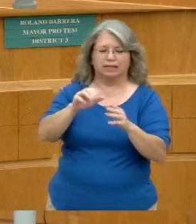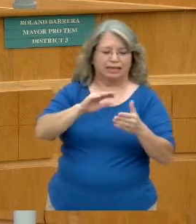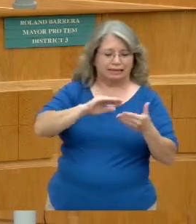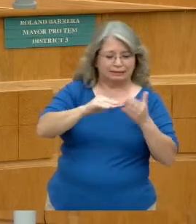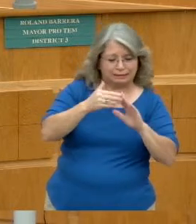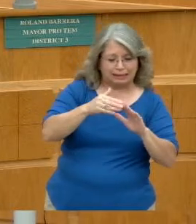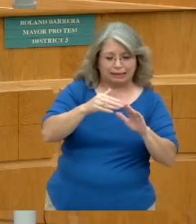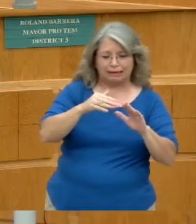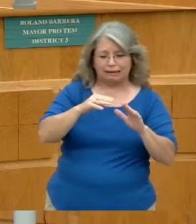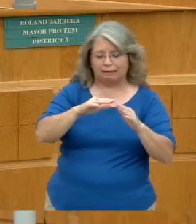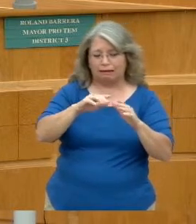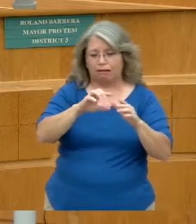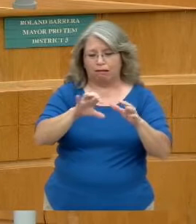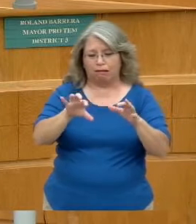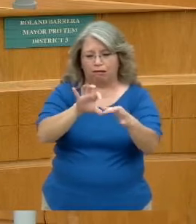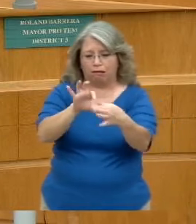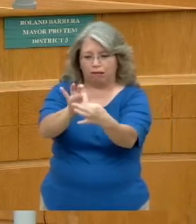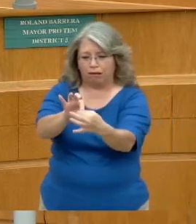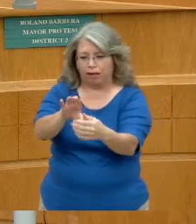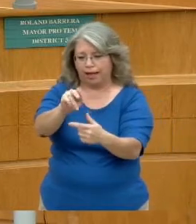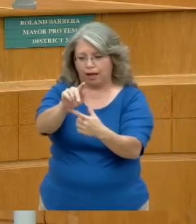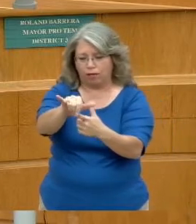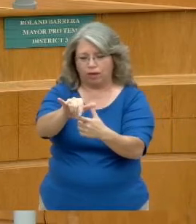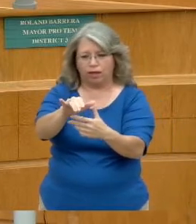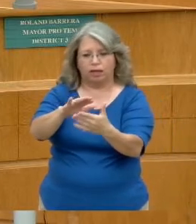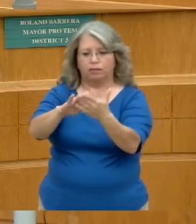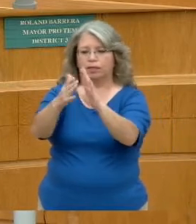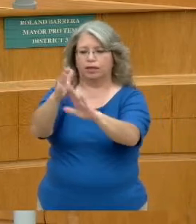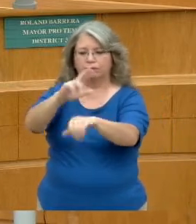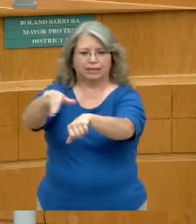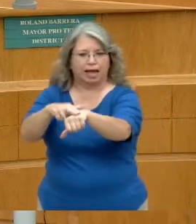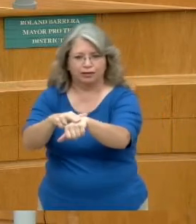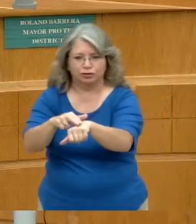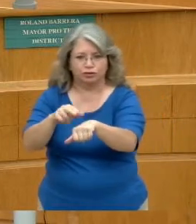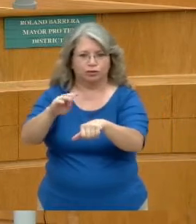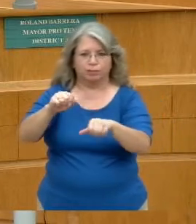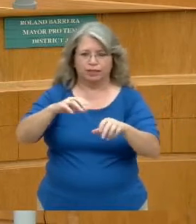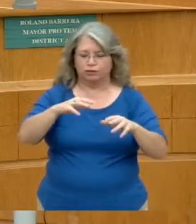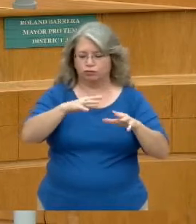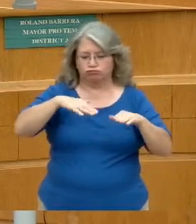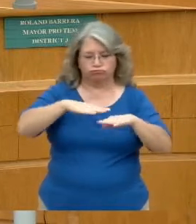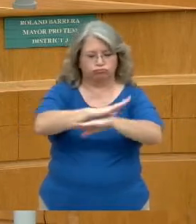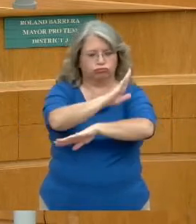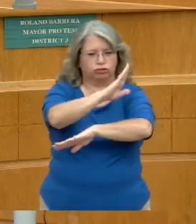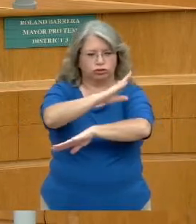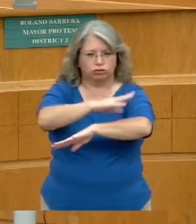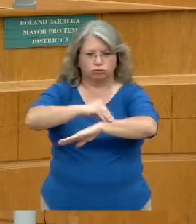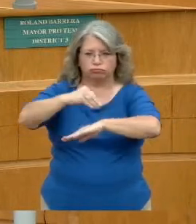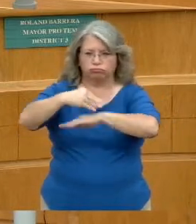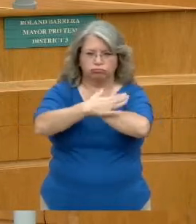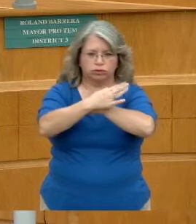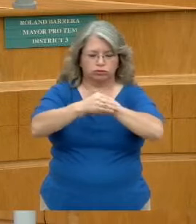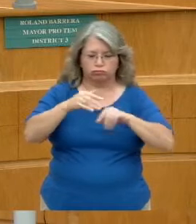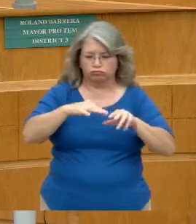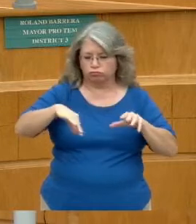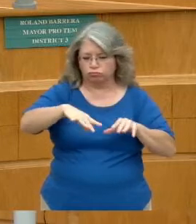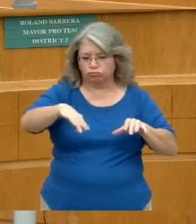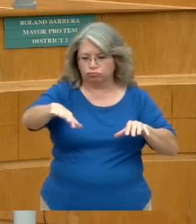state beaches and national park beaches to enjoy. And I want to point out that